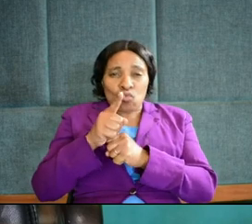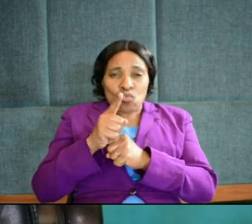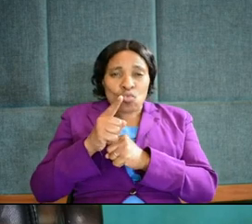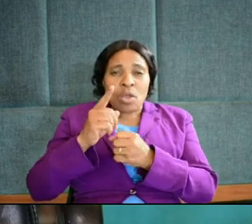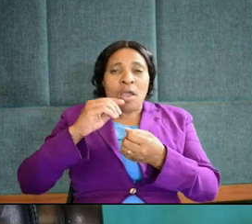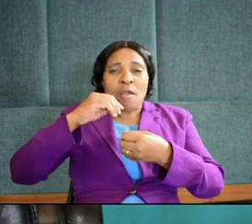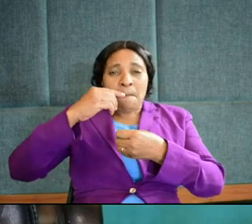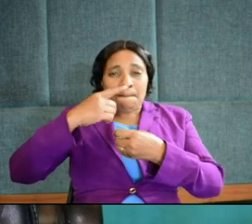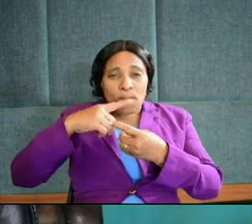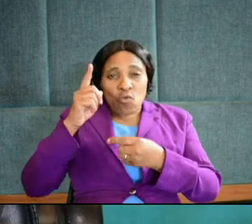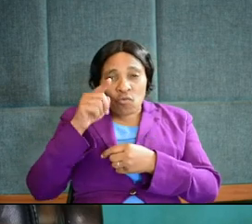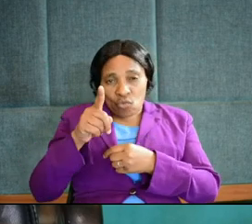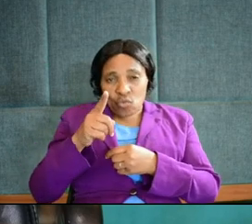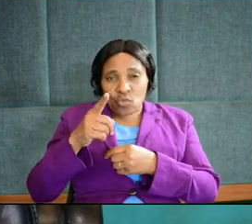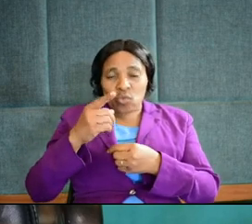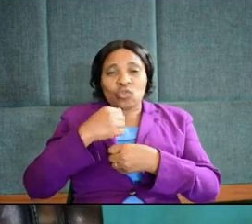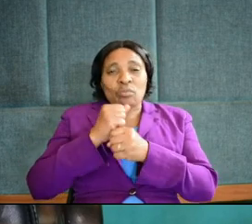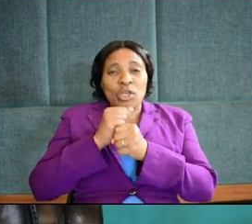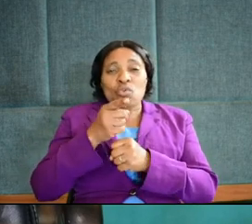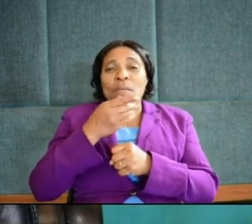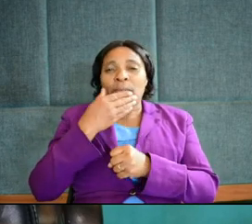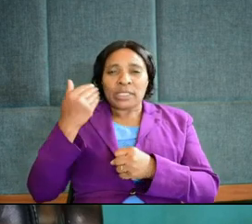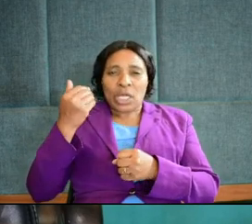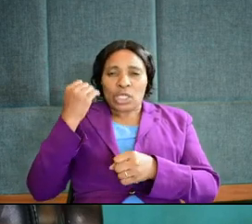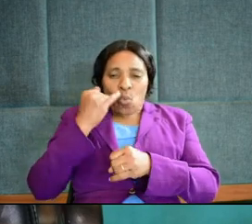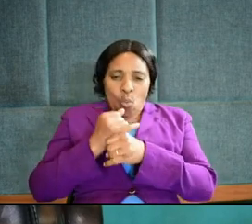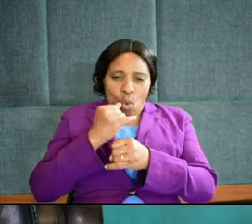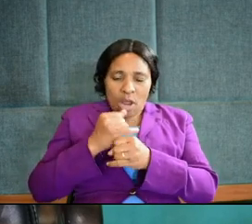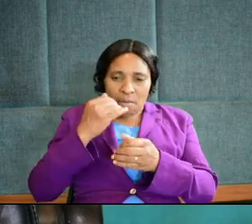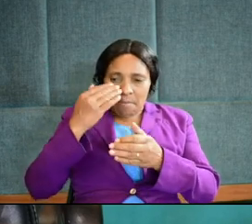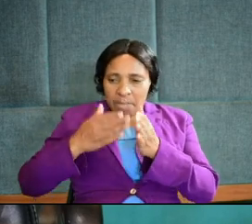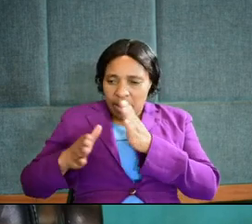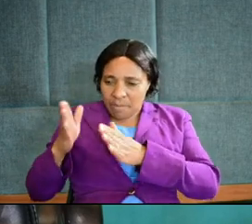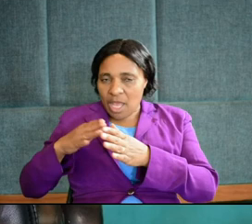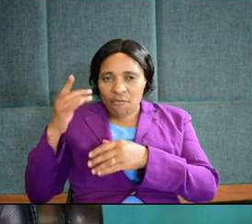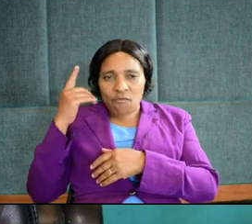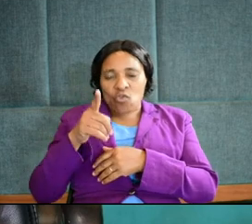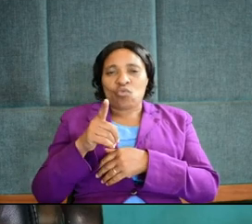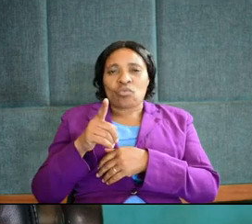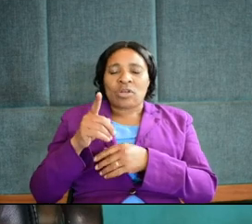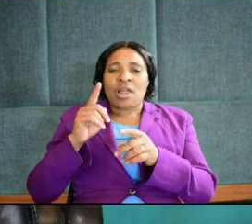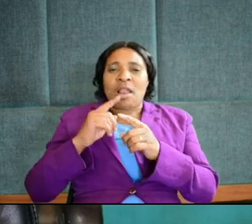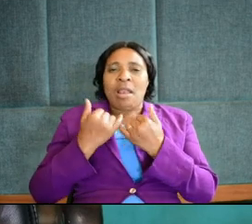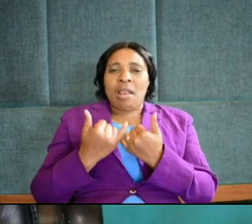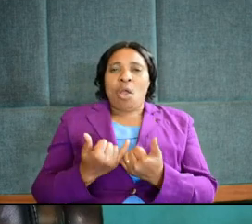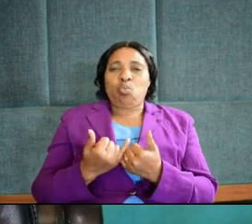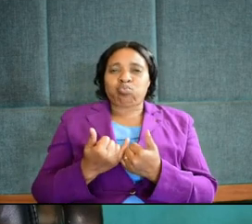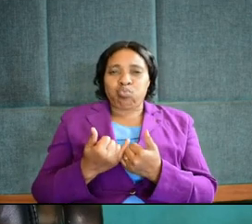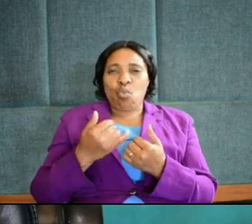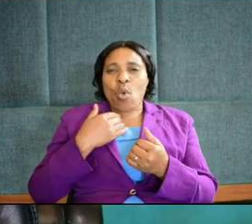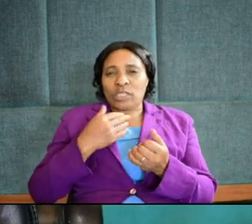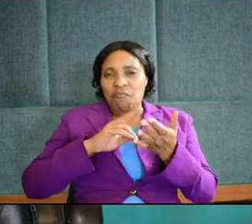better and fit for the work he has prepared for you. And I will move on to the punchlines.